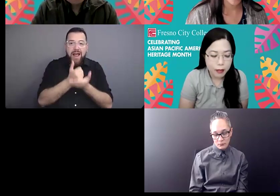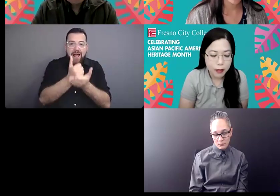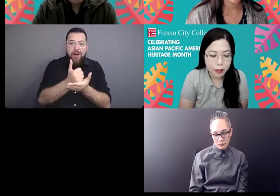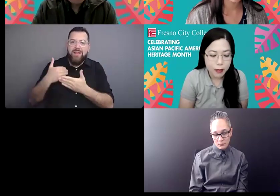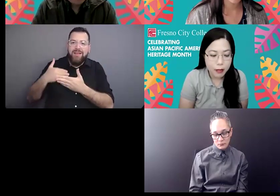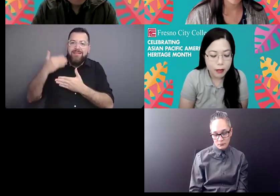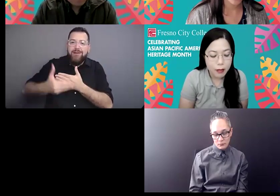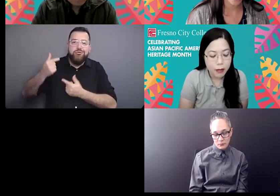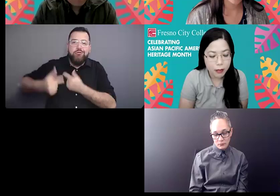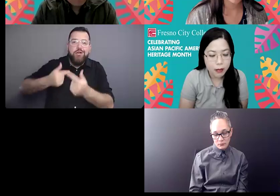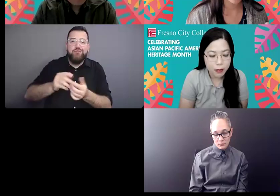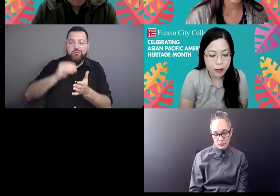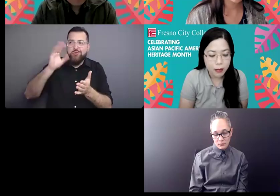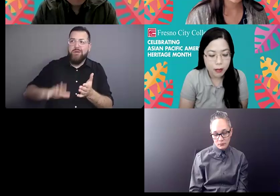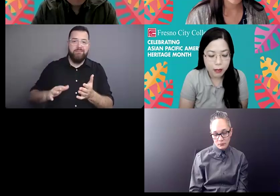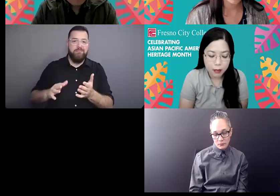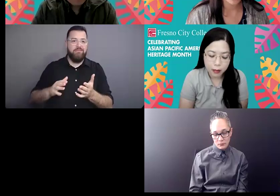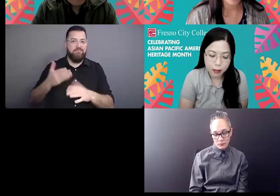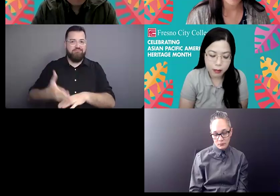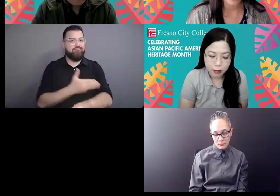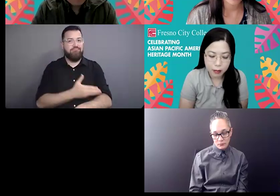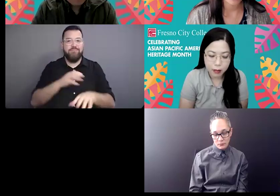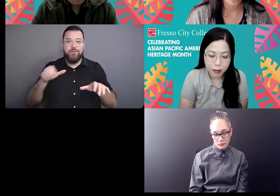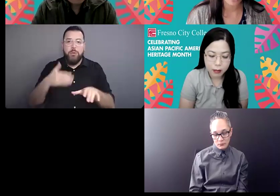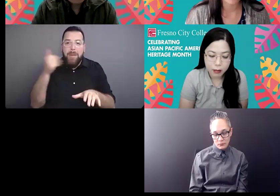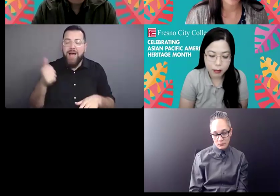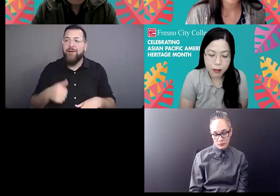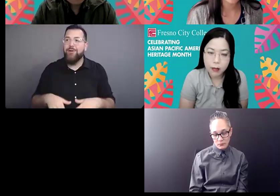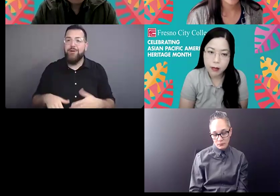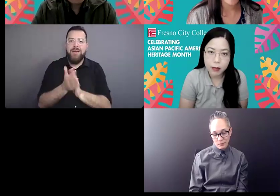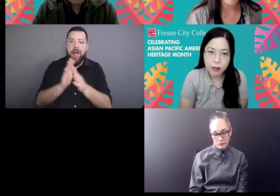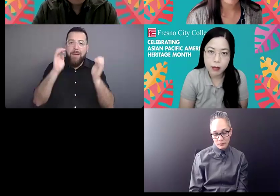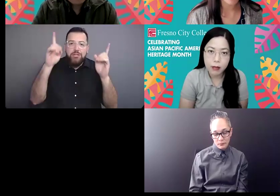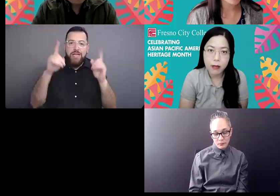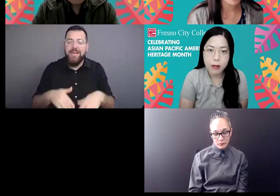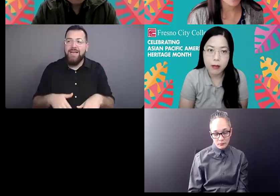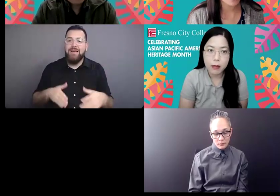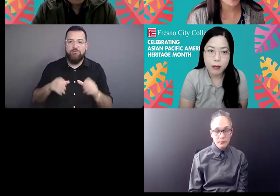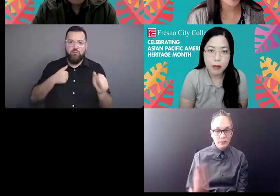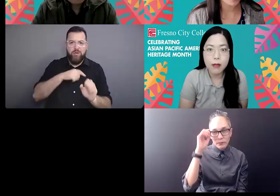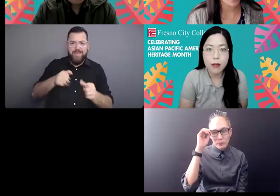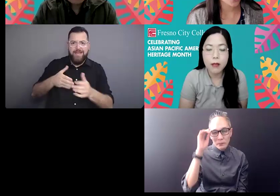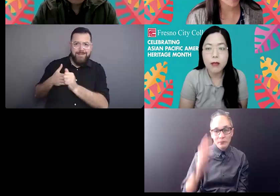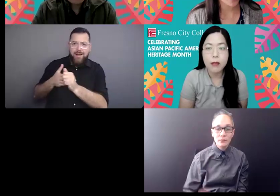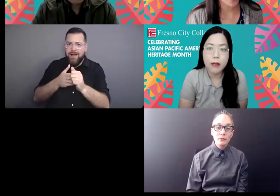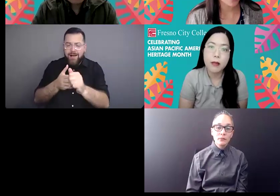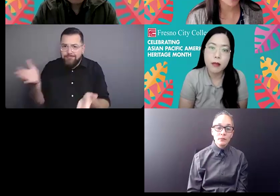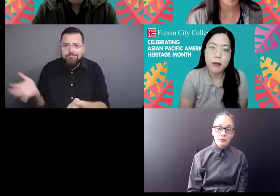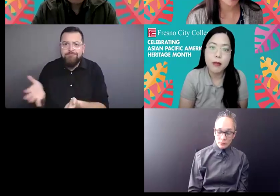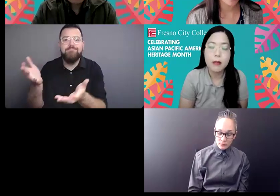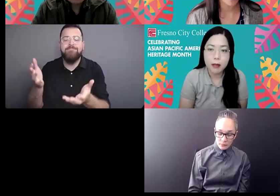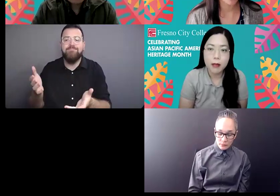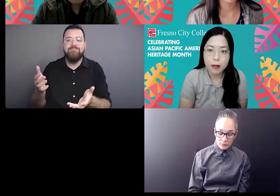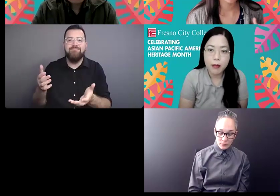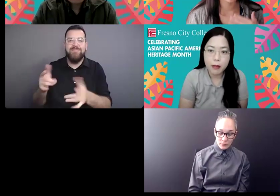generations do better, become educated, and guide them along that process and along the way. At the same time, we should support each other. We need to be